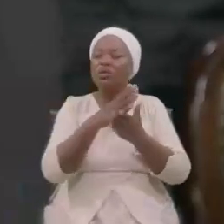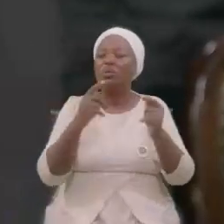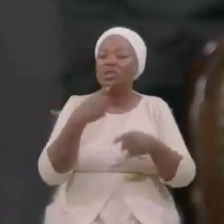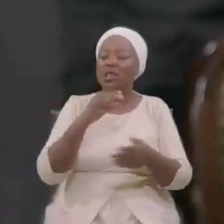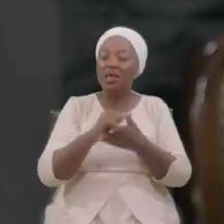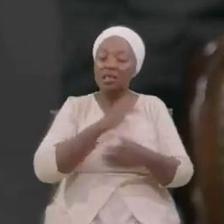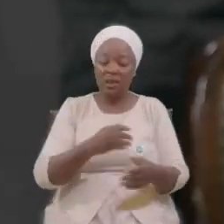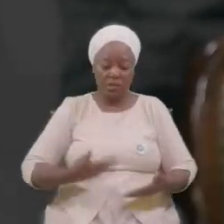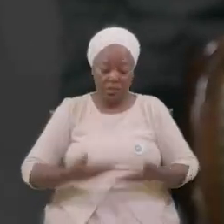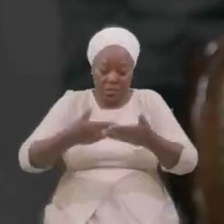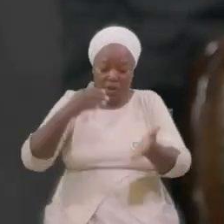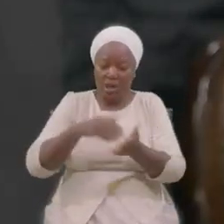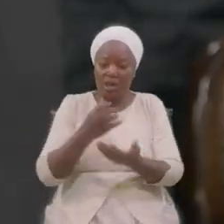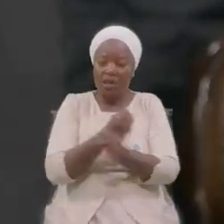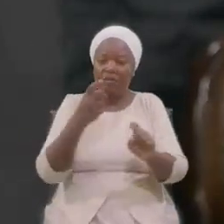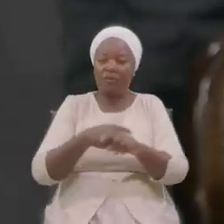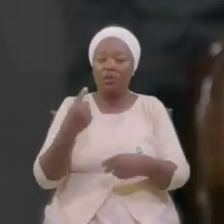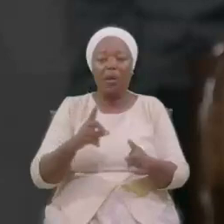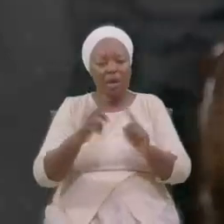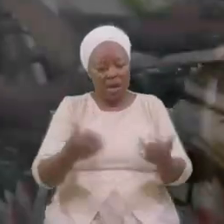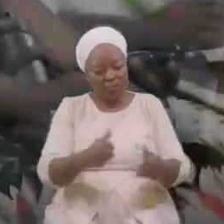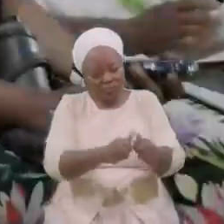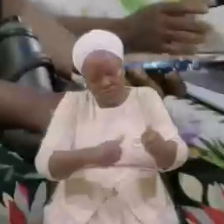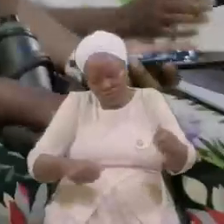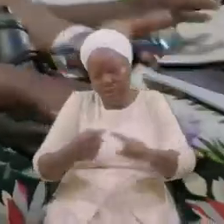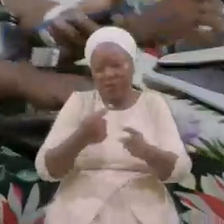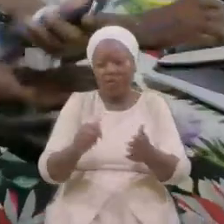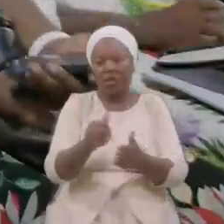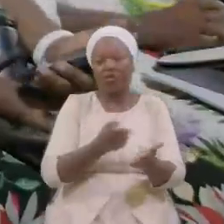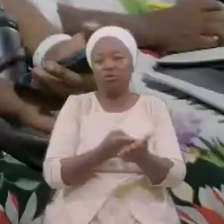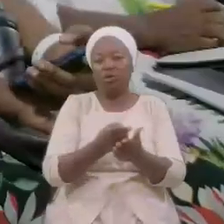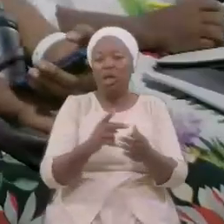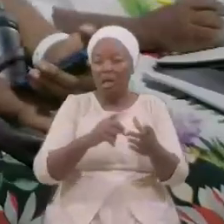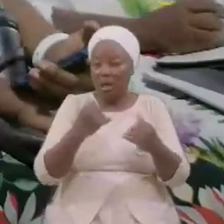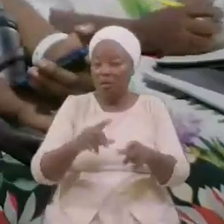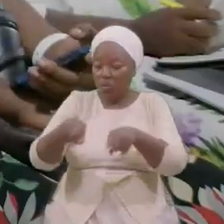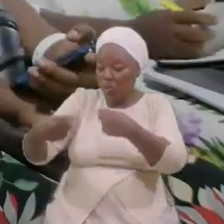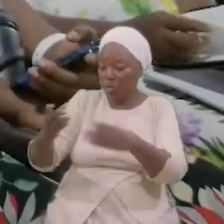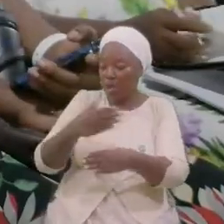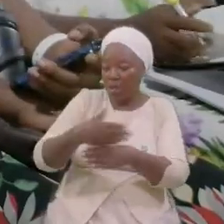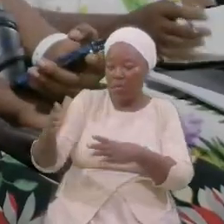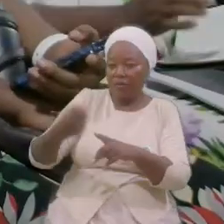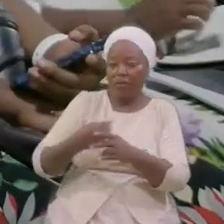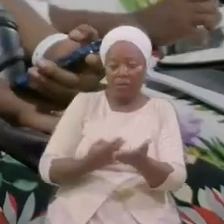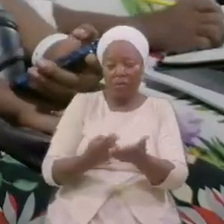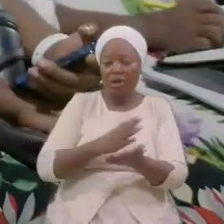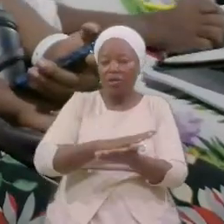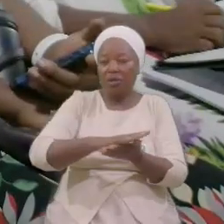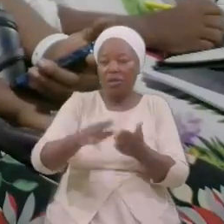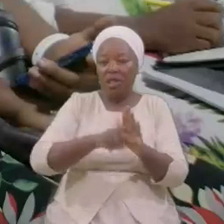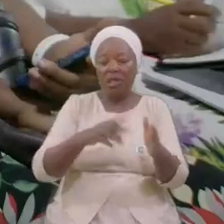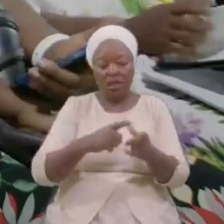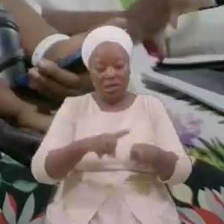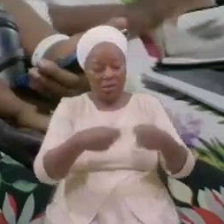again and now he errs from the truth, he goes away from righteousness, he goes